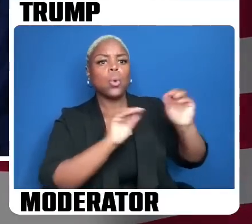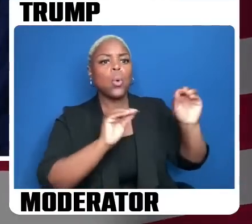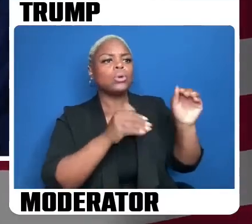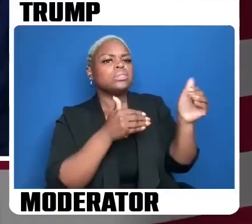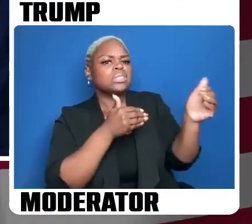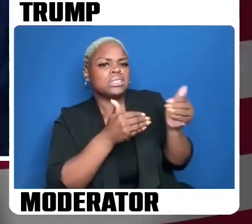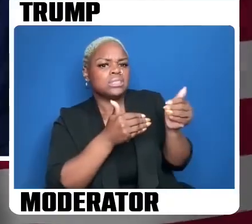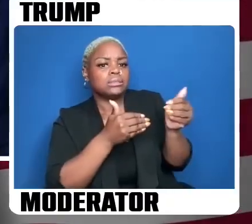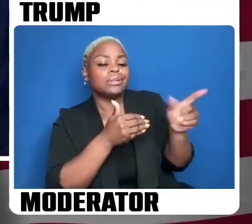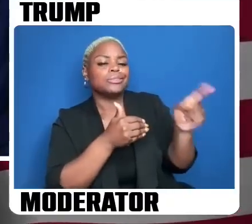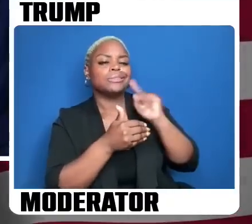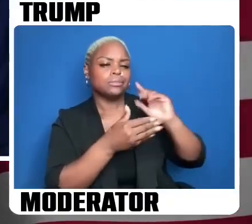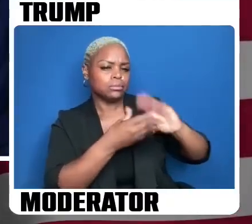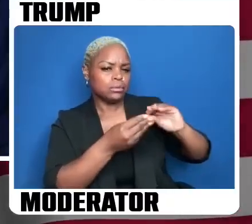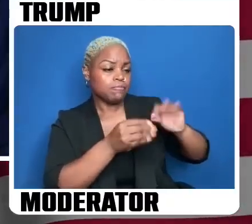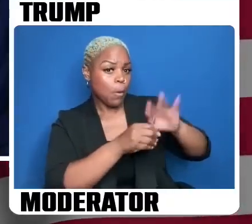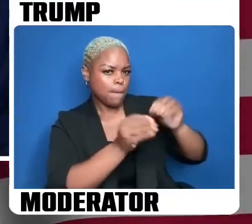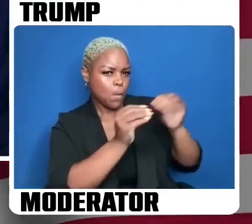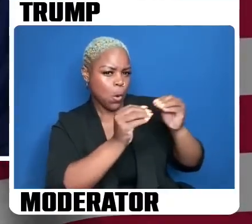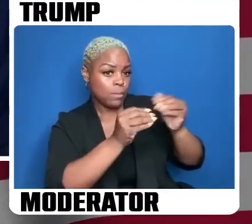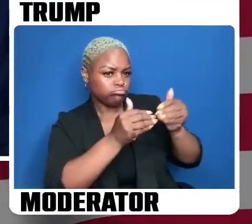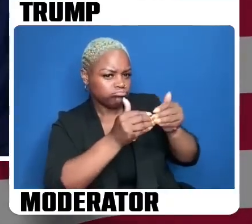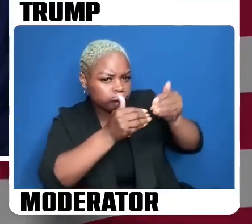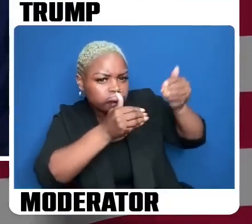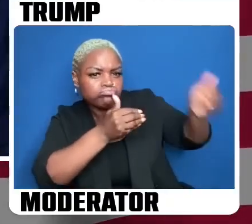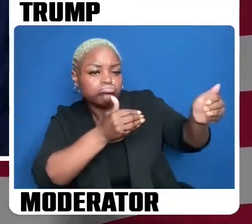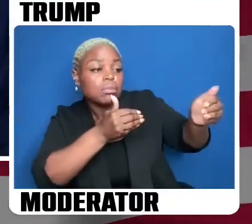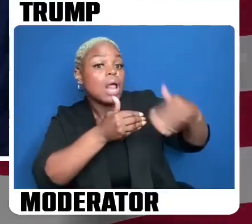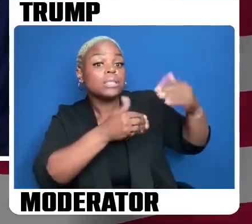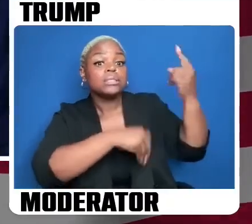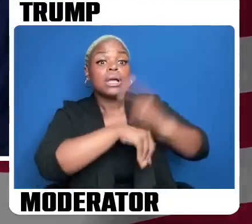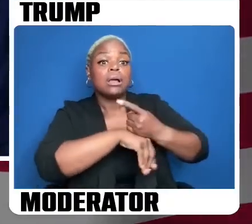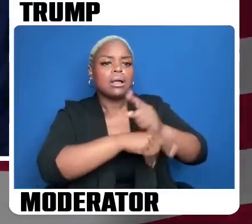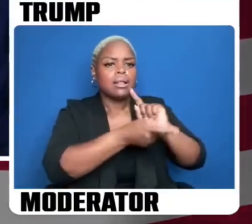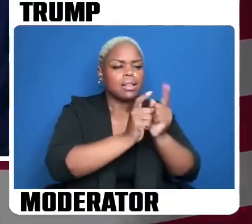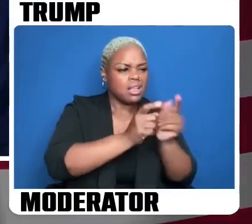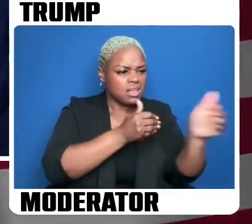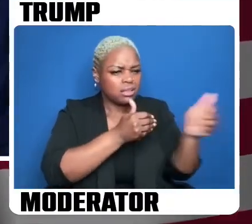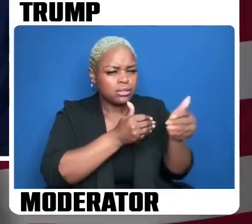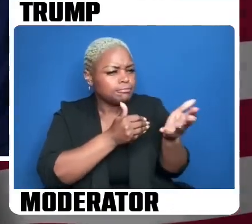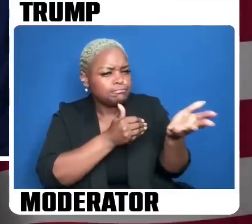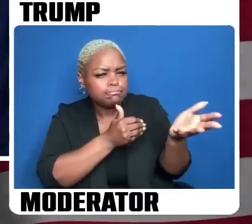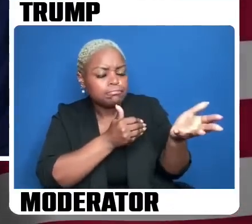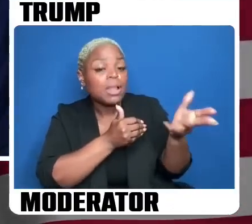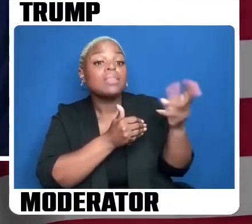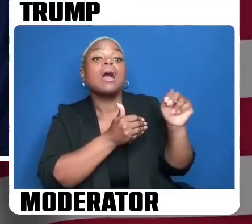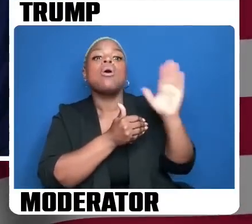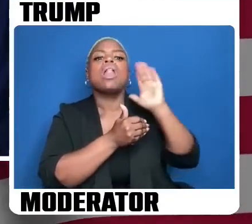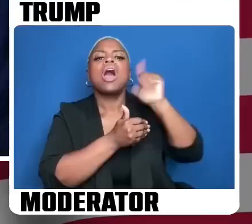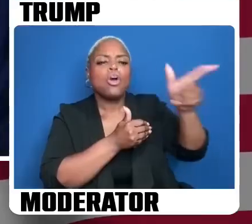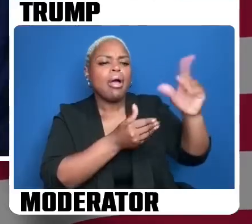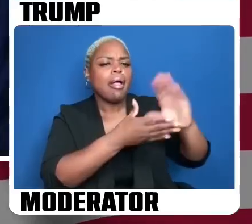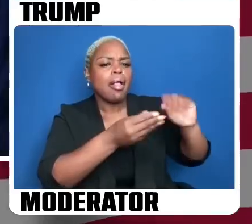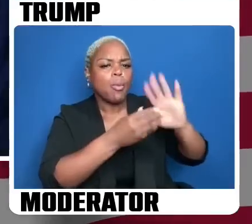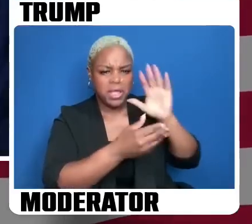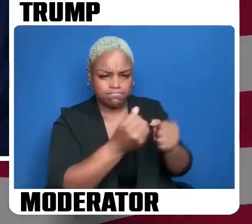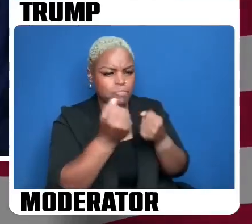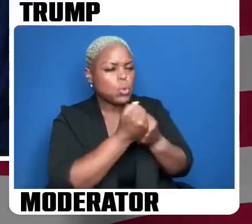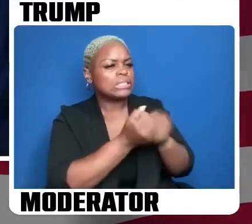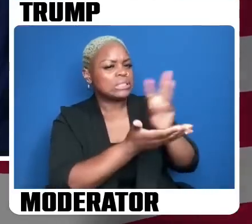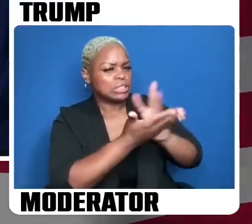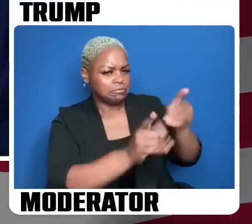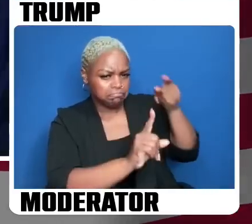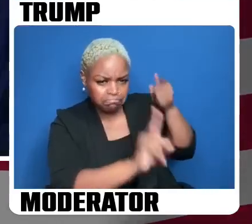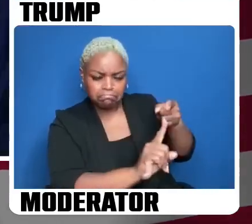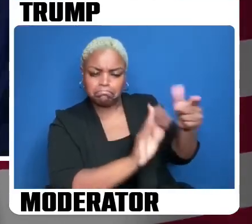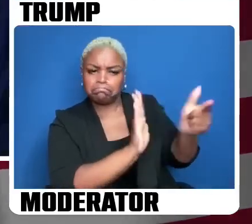very next day, you reversed course and said you would vote to support the 6-week ban. Vice President Harris says that women shouldn't trust you on